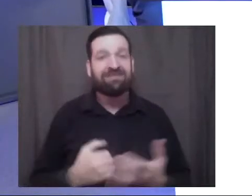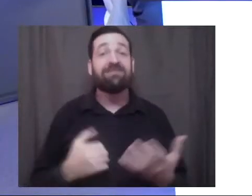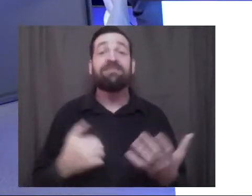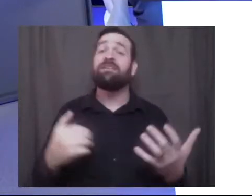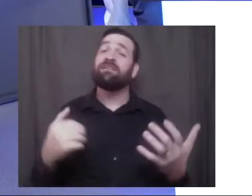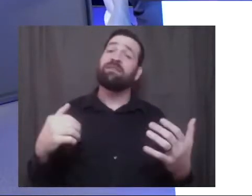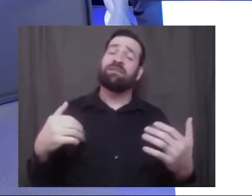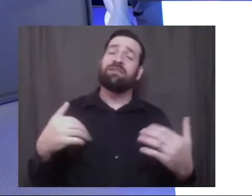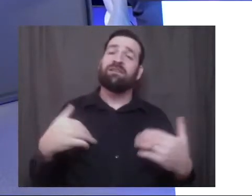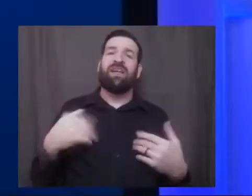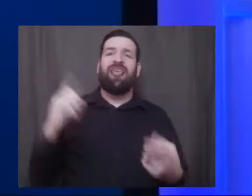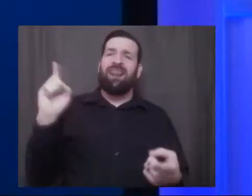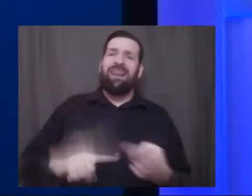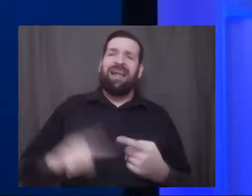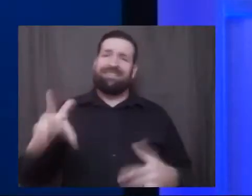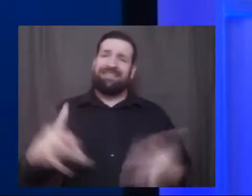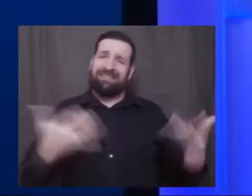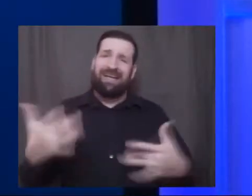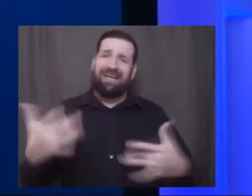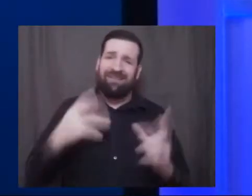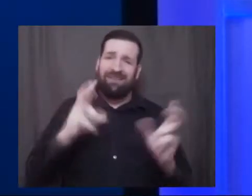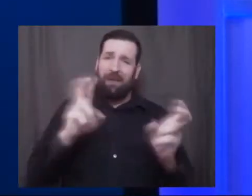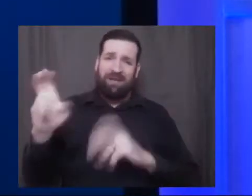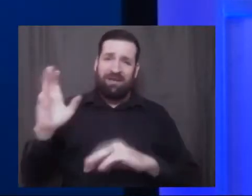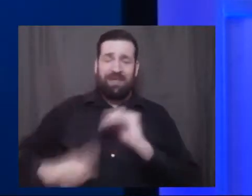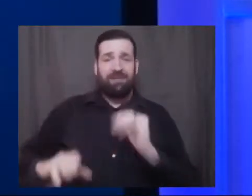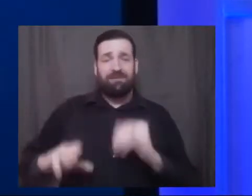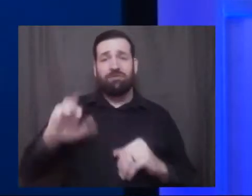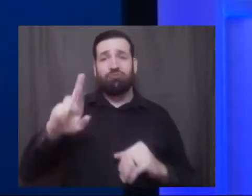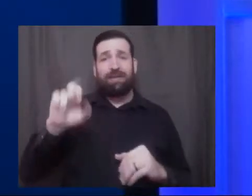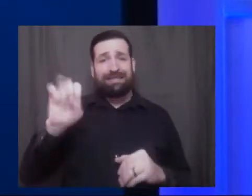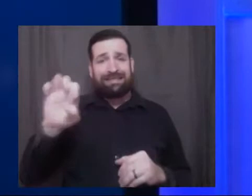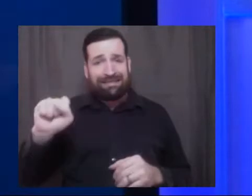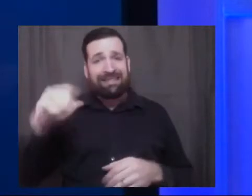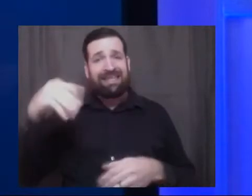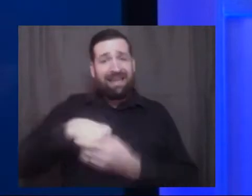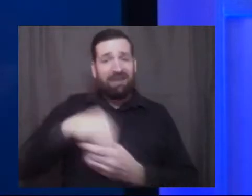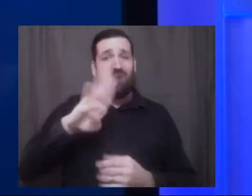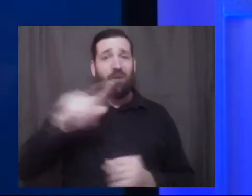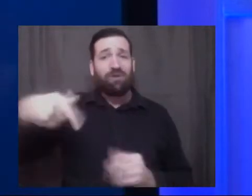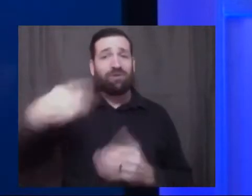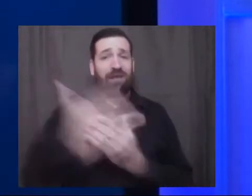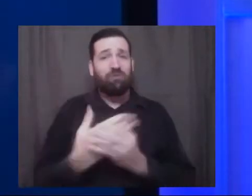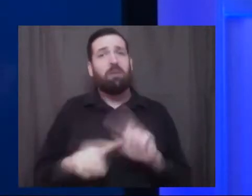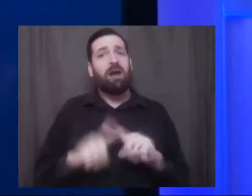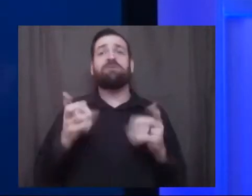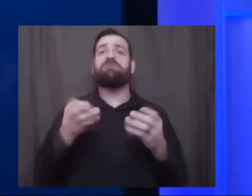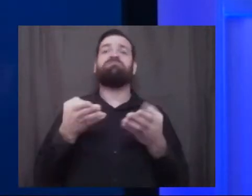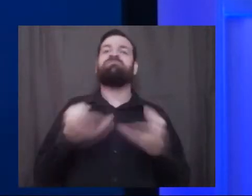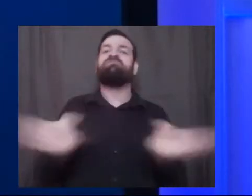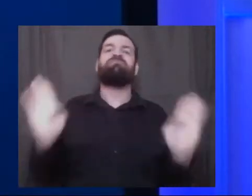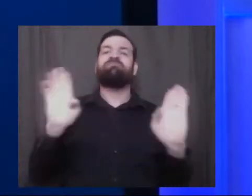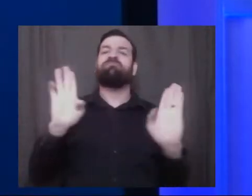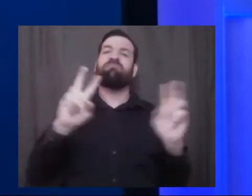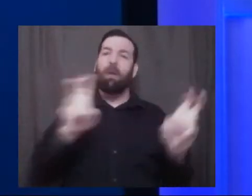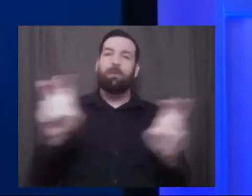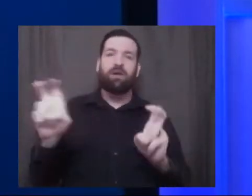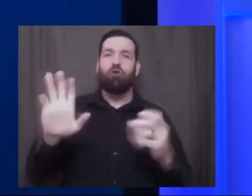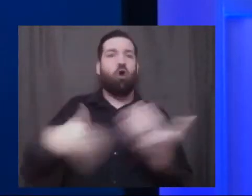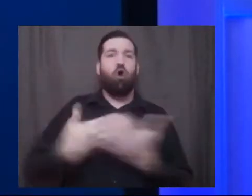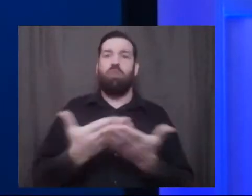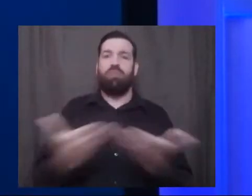sexy topic than Reese's peanut butter cup stuffed in a big barbecue sandwich, but Right. it's a universal topic coming up on All Things Heart. It's